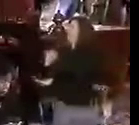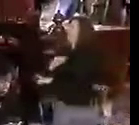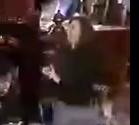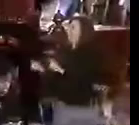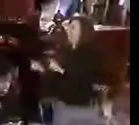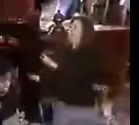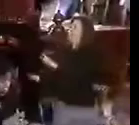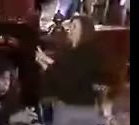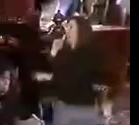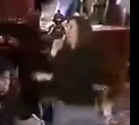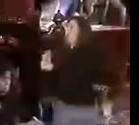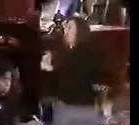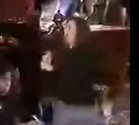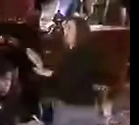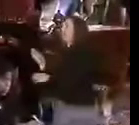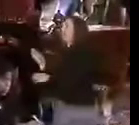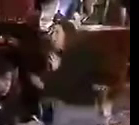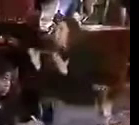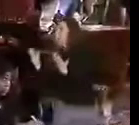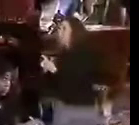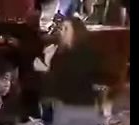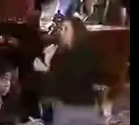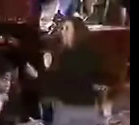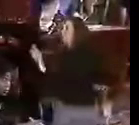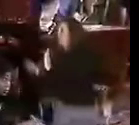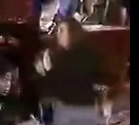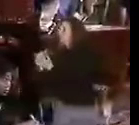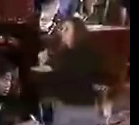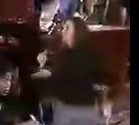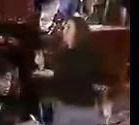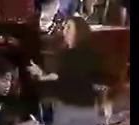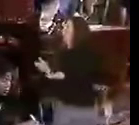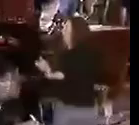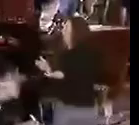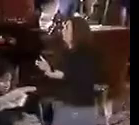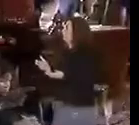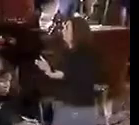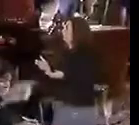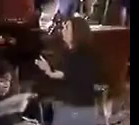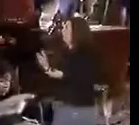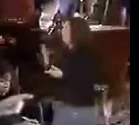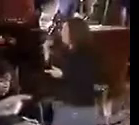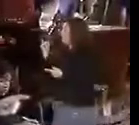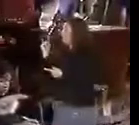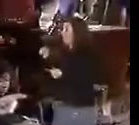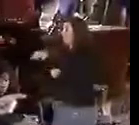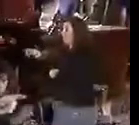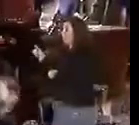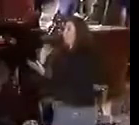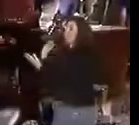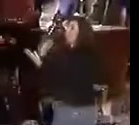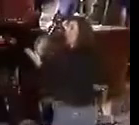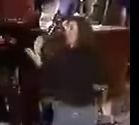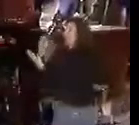day. We're here to pass the bills on the issues that you want us to pass. Because when you went out and knocked on doors, and